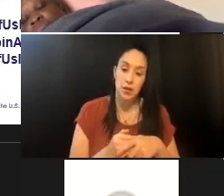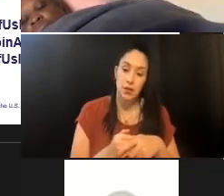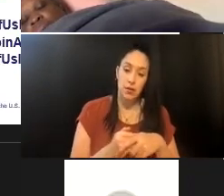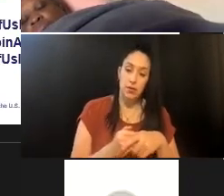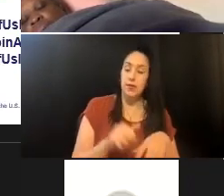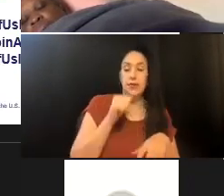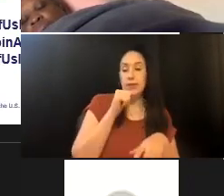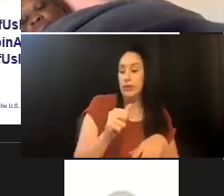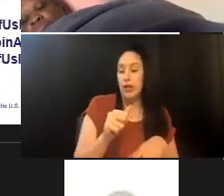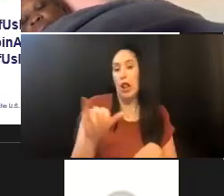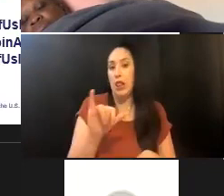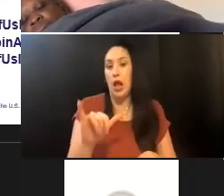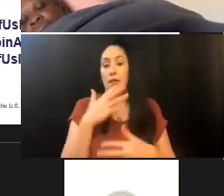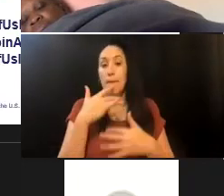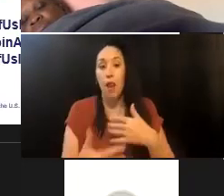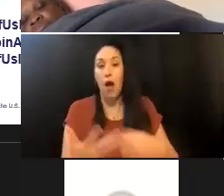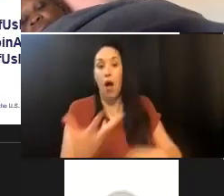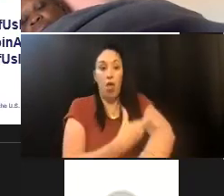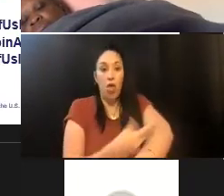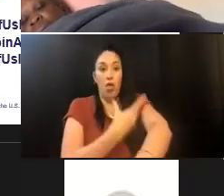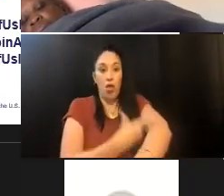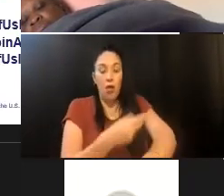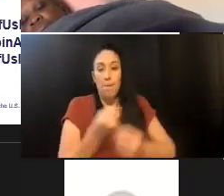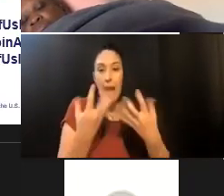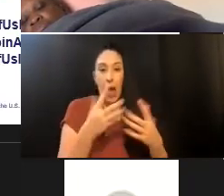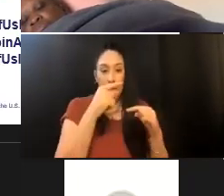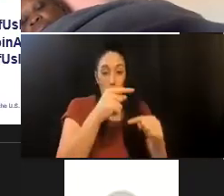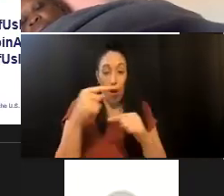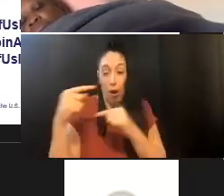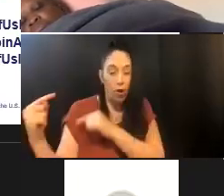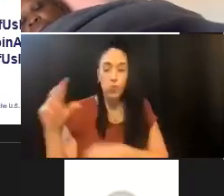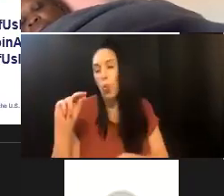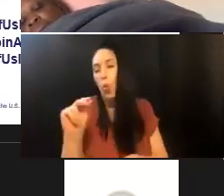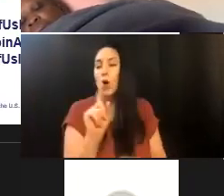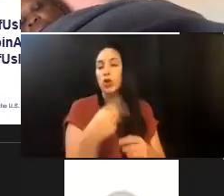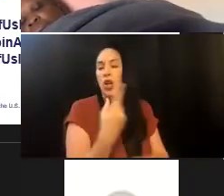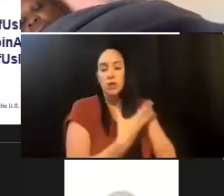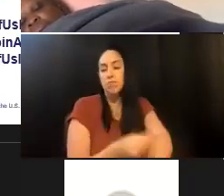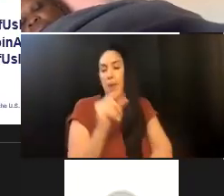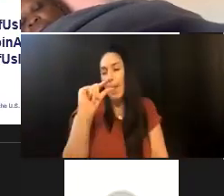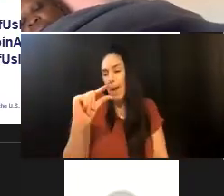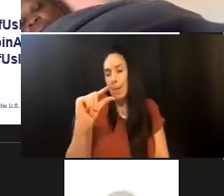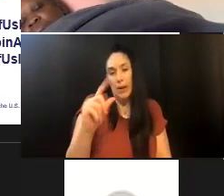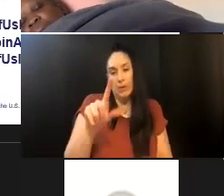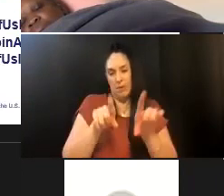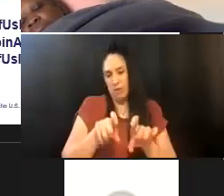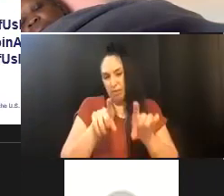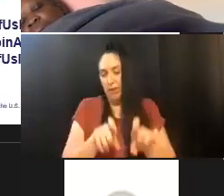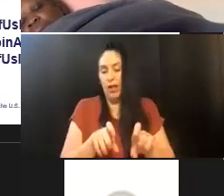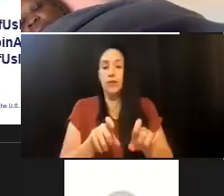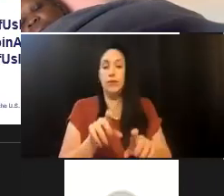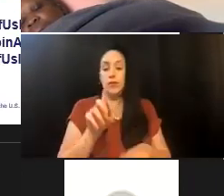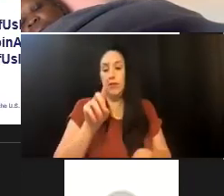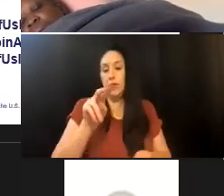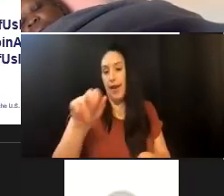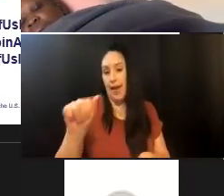vials of it. They just take a little bit that they need to be able to do the DNA and do the genome